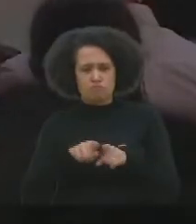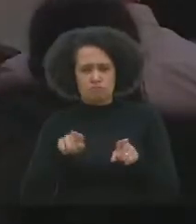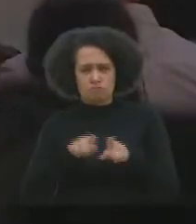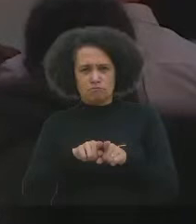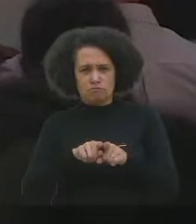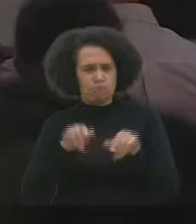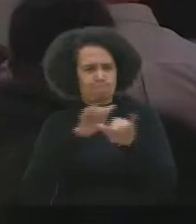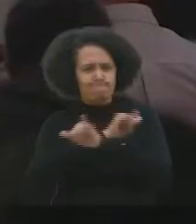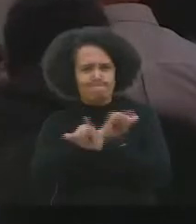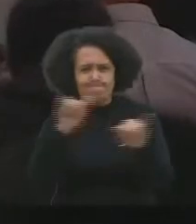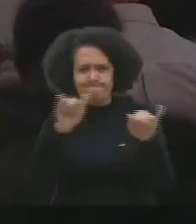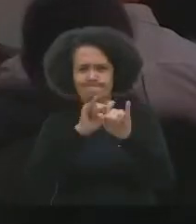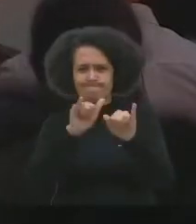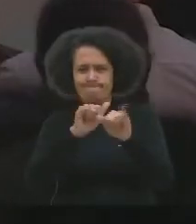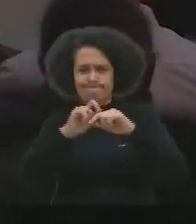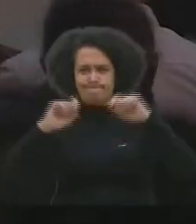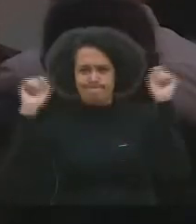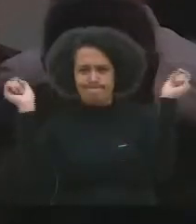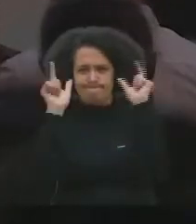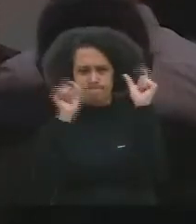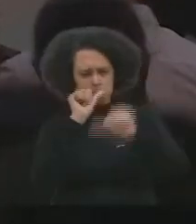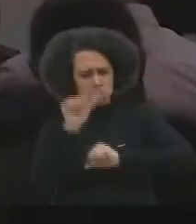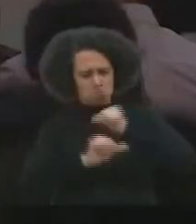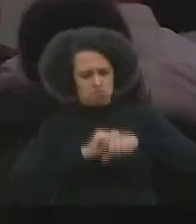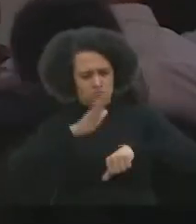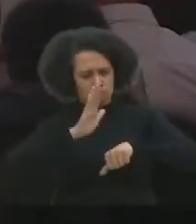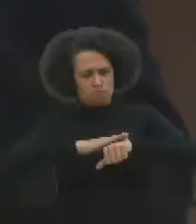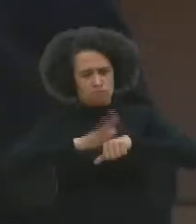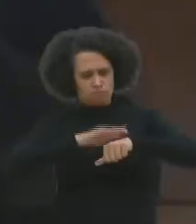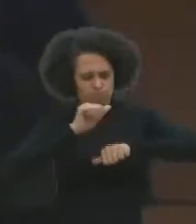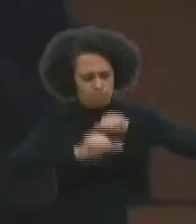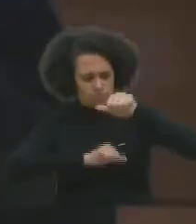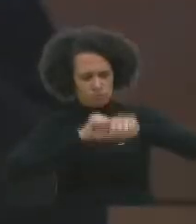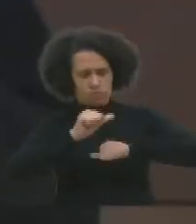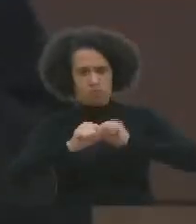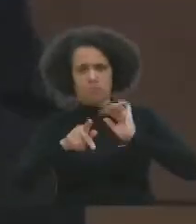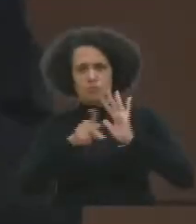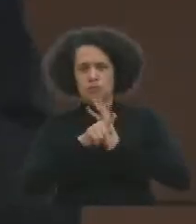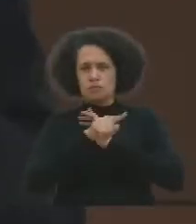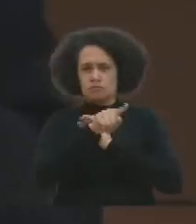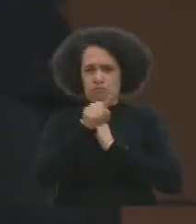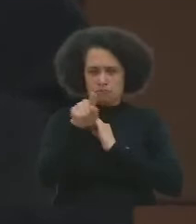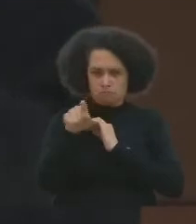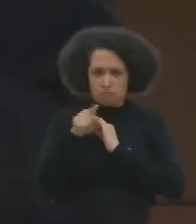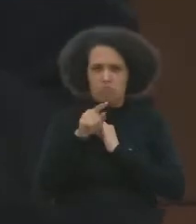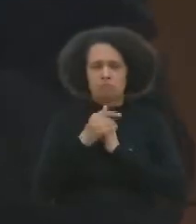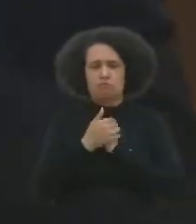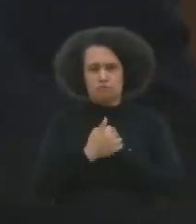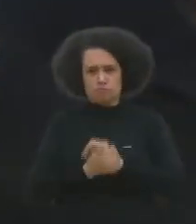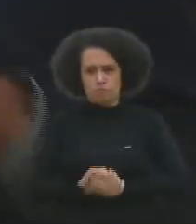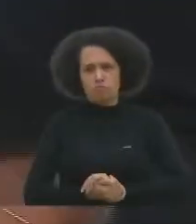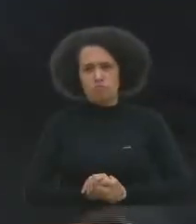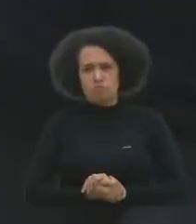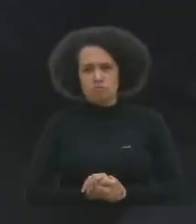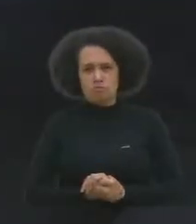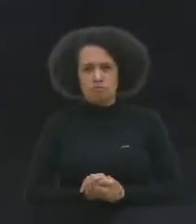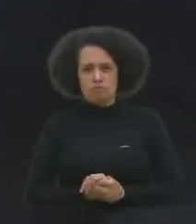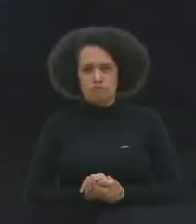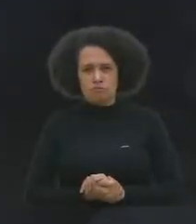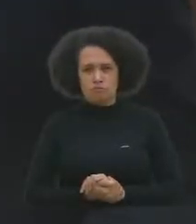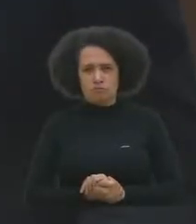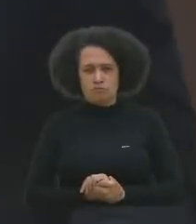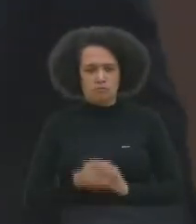irmãos, a transformardes a vós mesmos. That word transformation in the Greek, it's a word you'll probably recognize. Essa